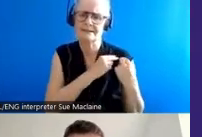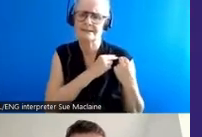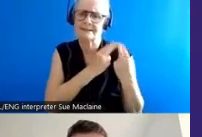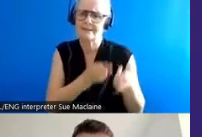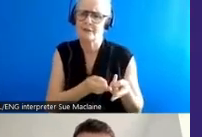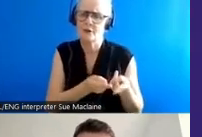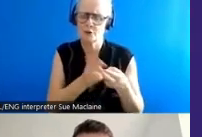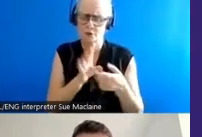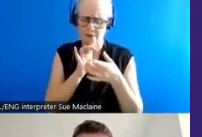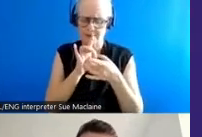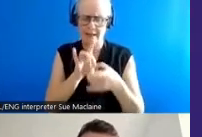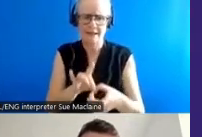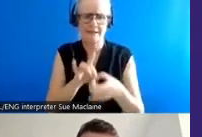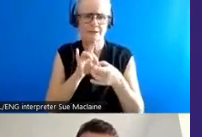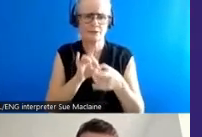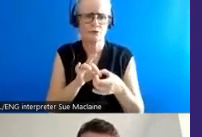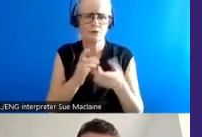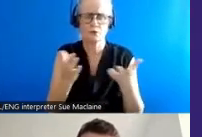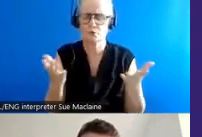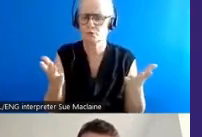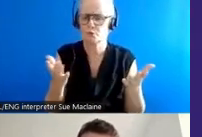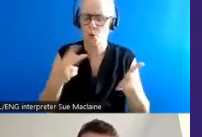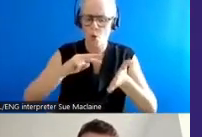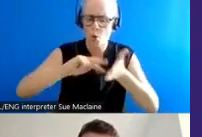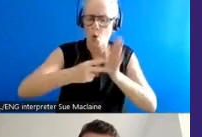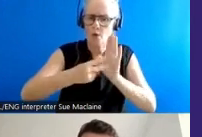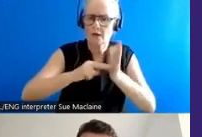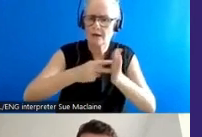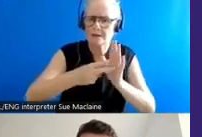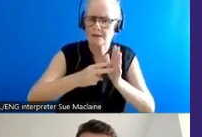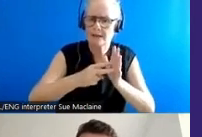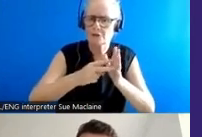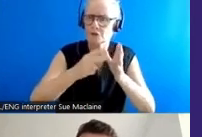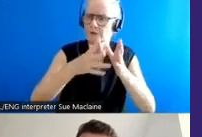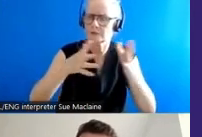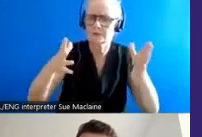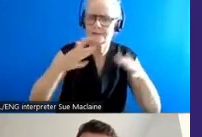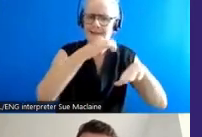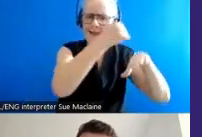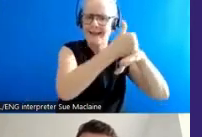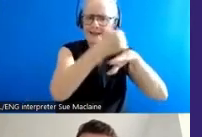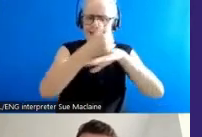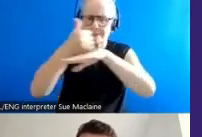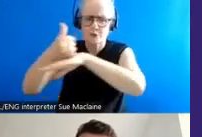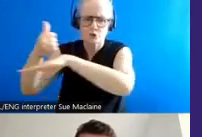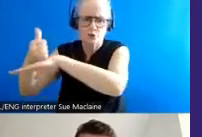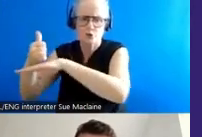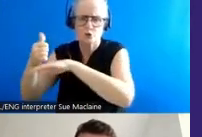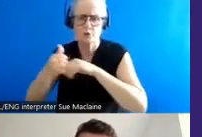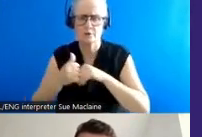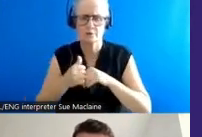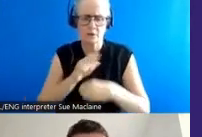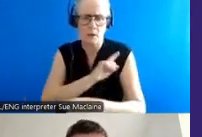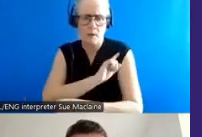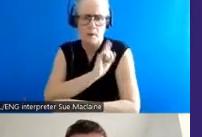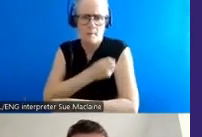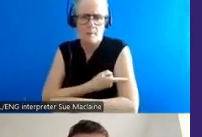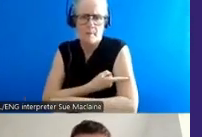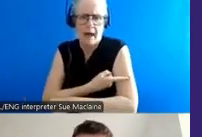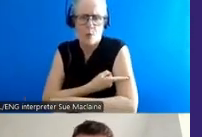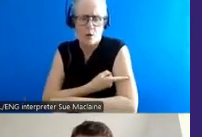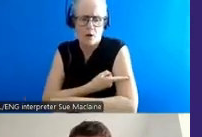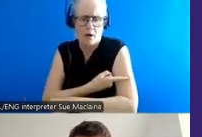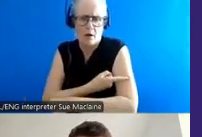So devolution are organization. Devolution is about organizations. It's about power being found in certain institutions rather